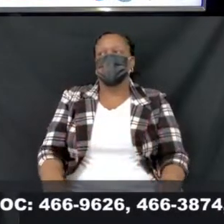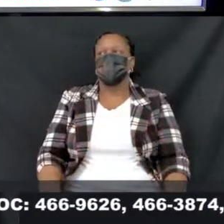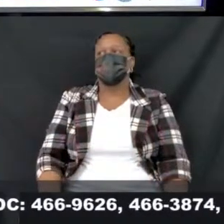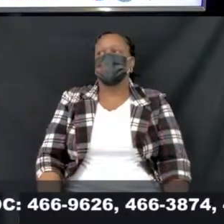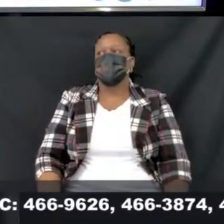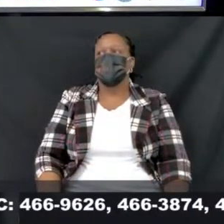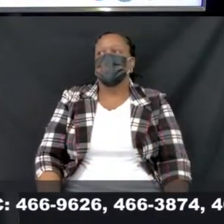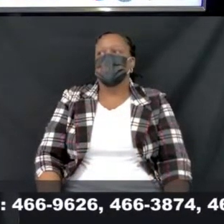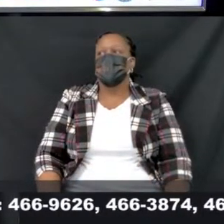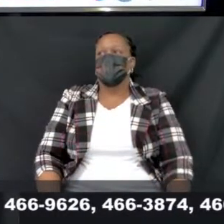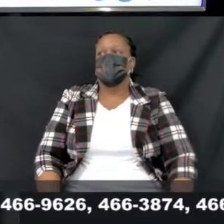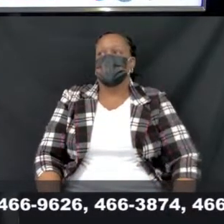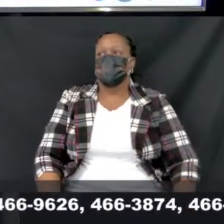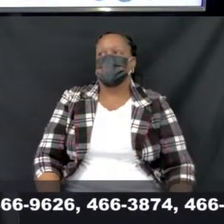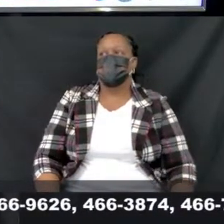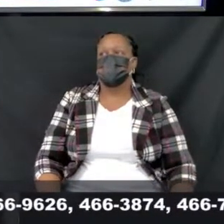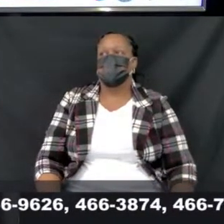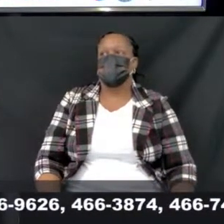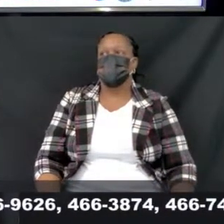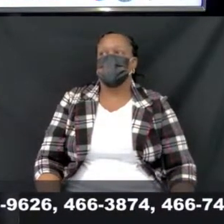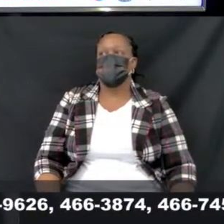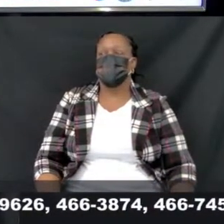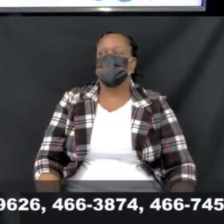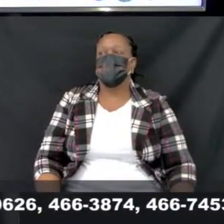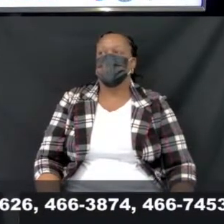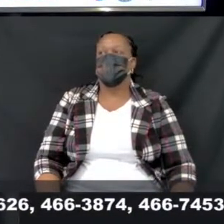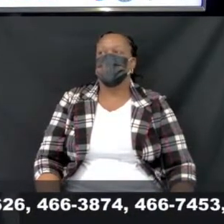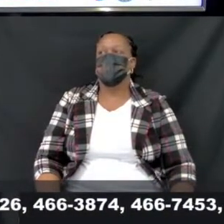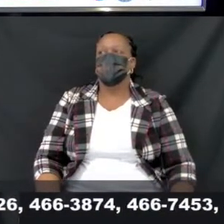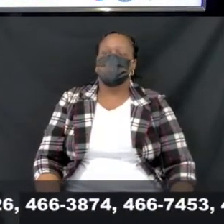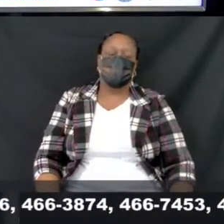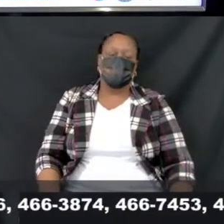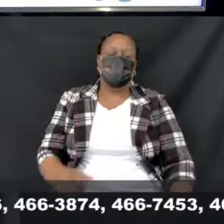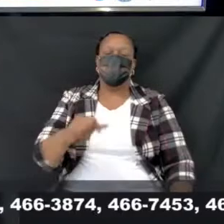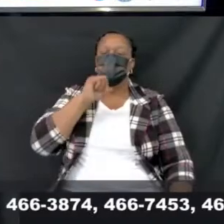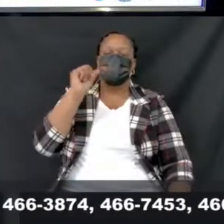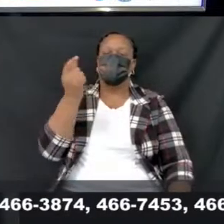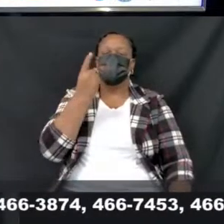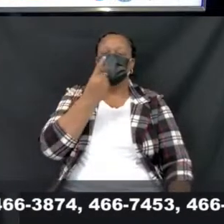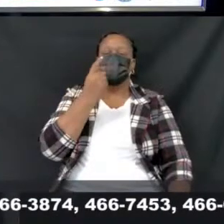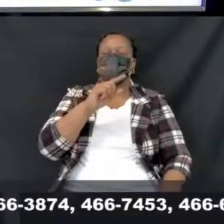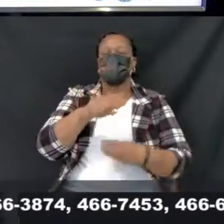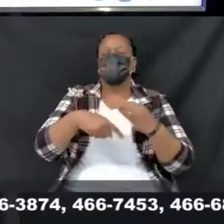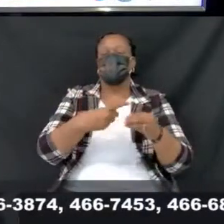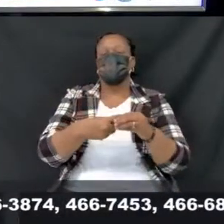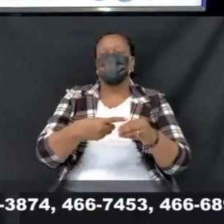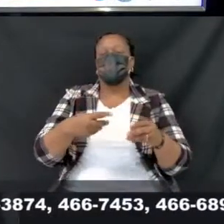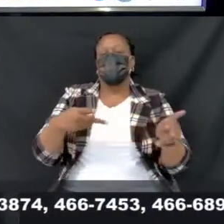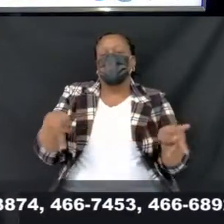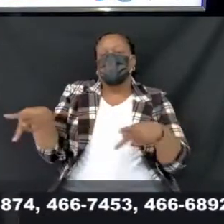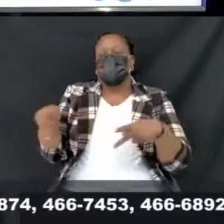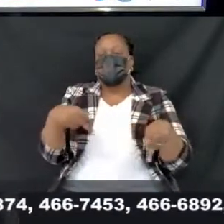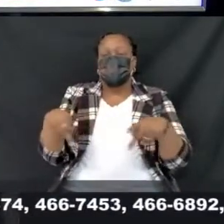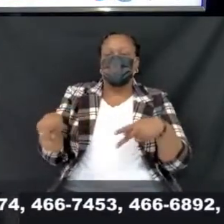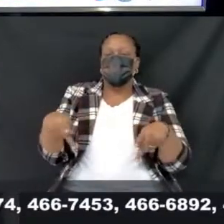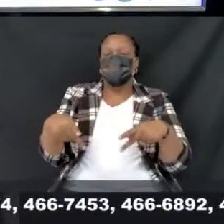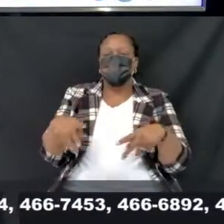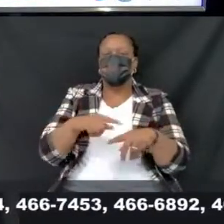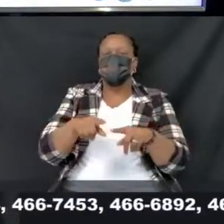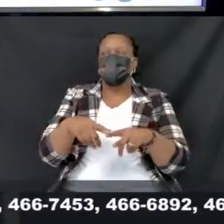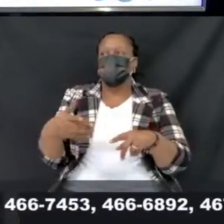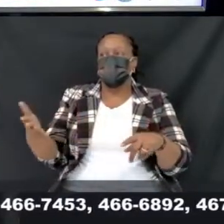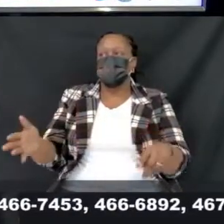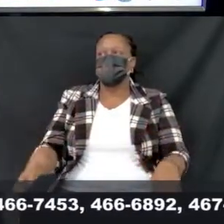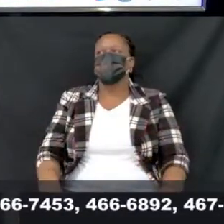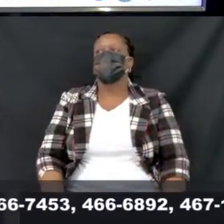besides just entertainment. And I will speak to that in a bit in my presentation. I'm also happy to see that Dr. Lars